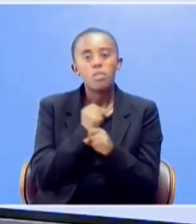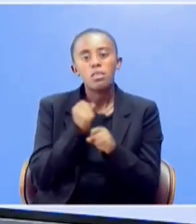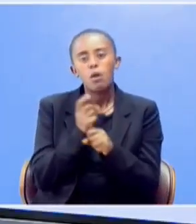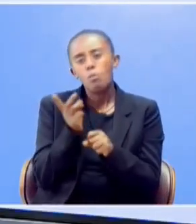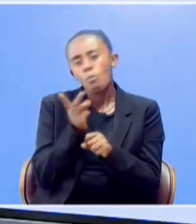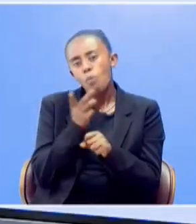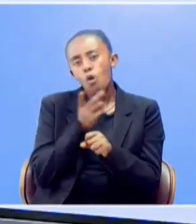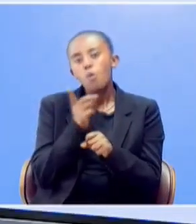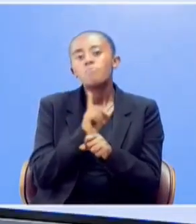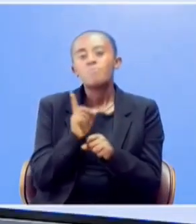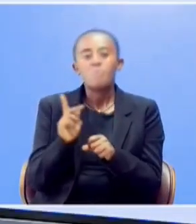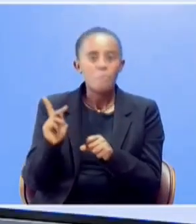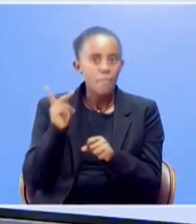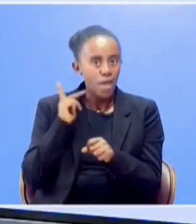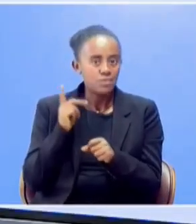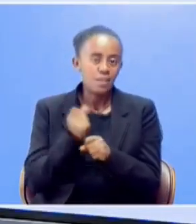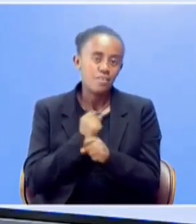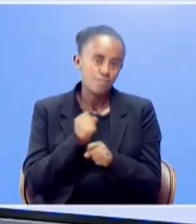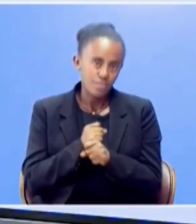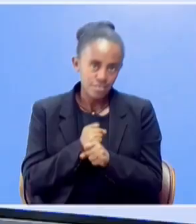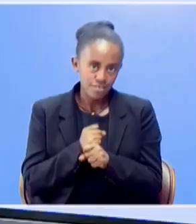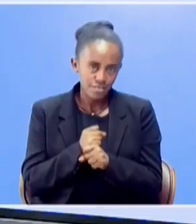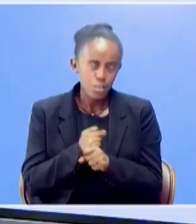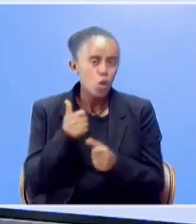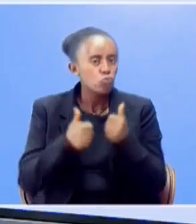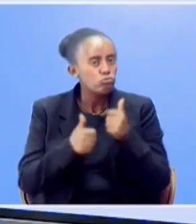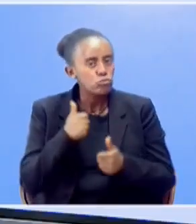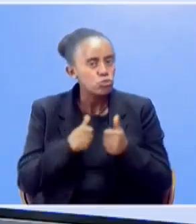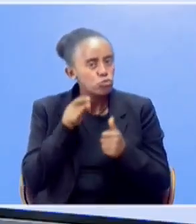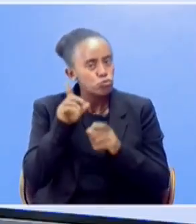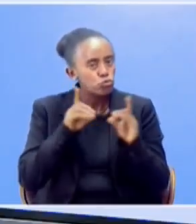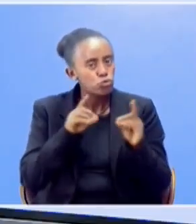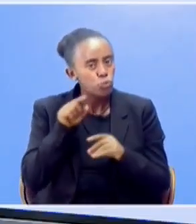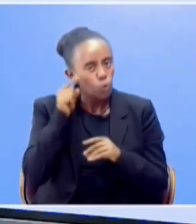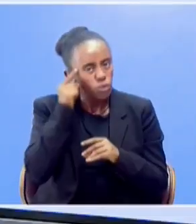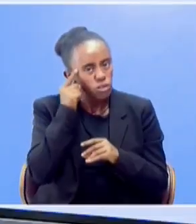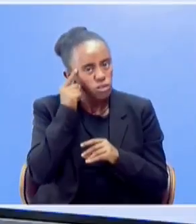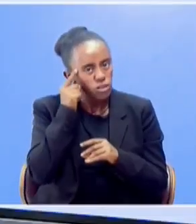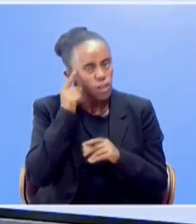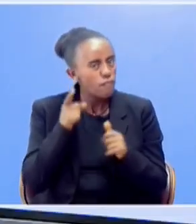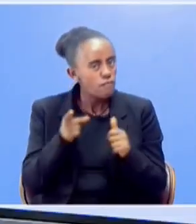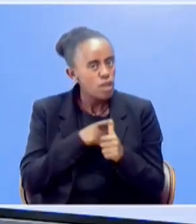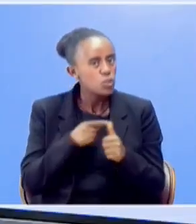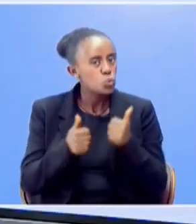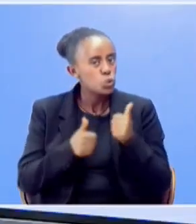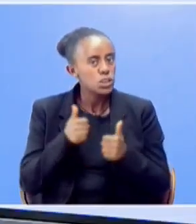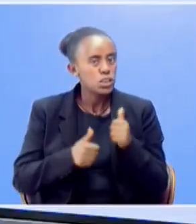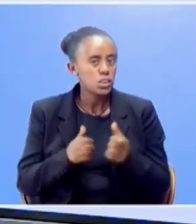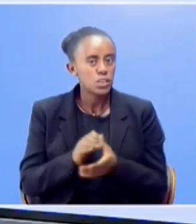both past activities. Which one do you think happened first?